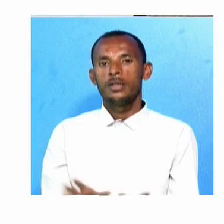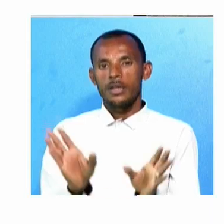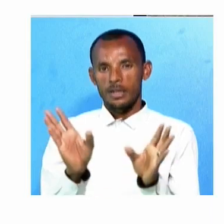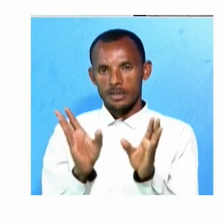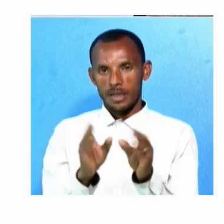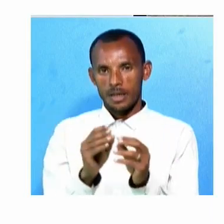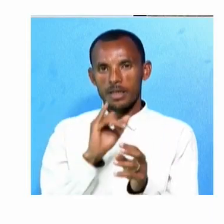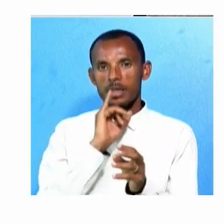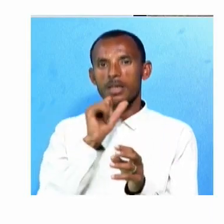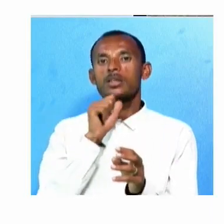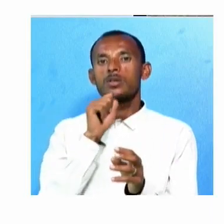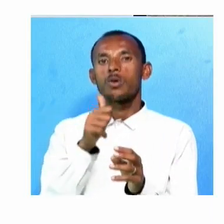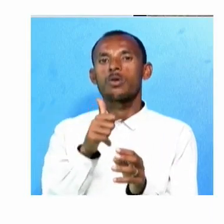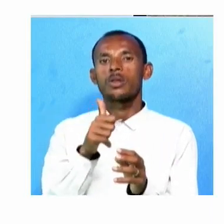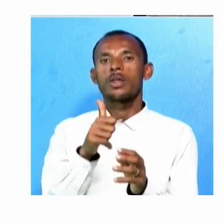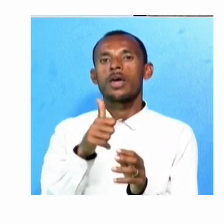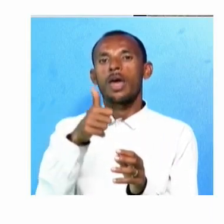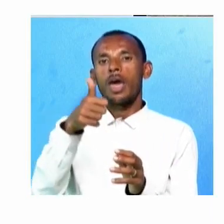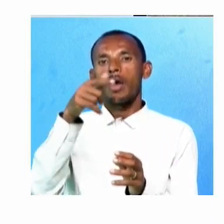a proper